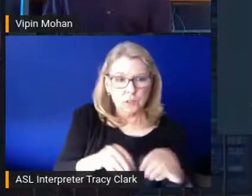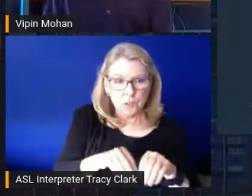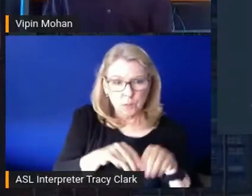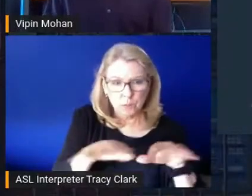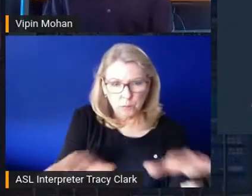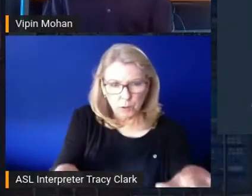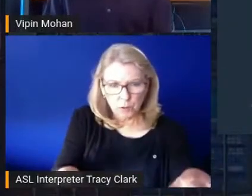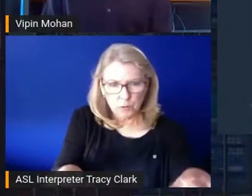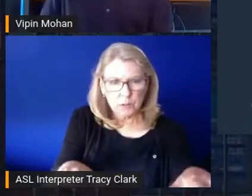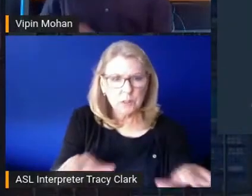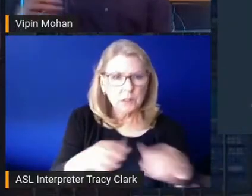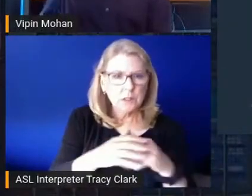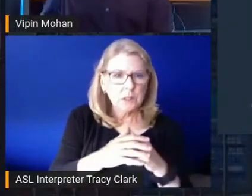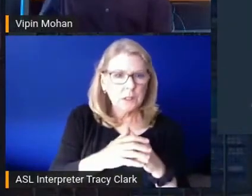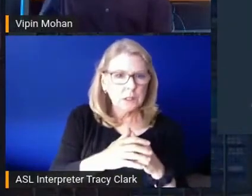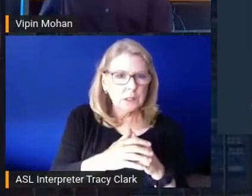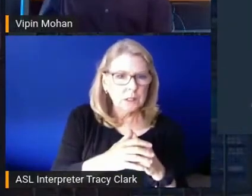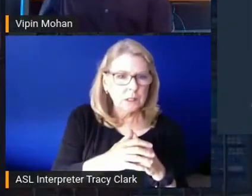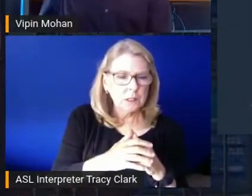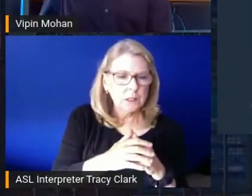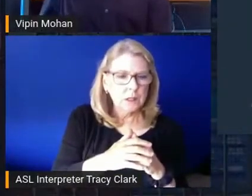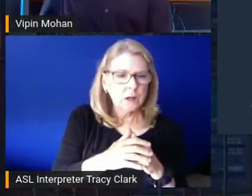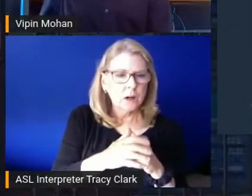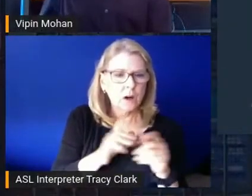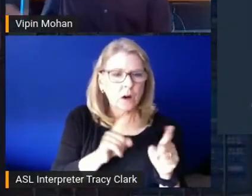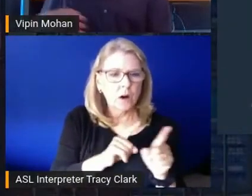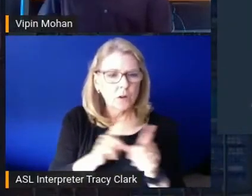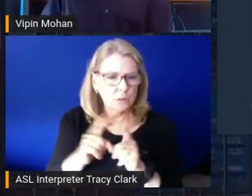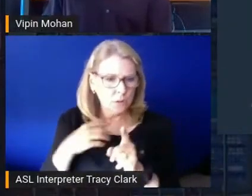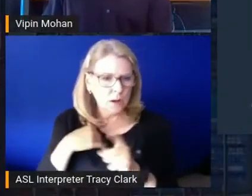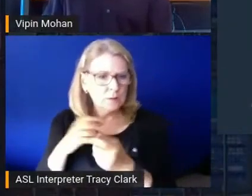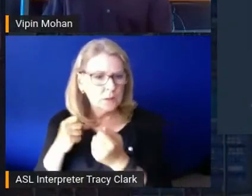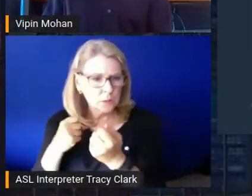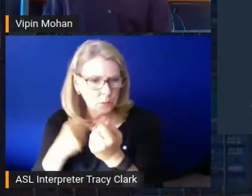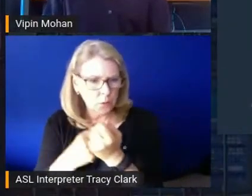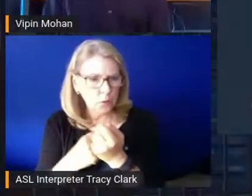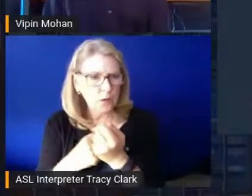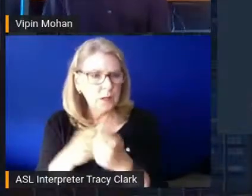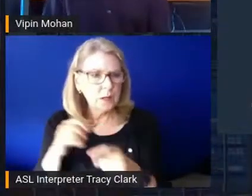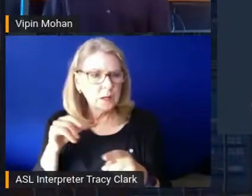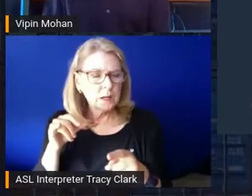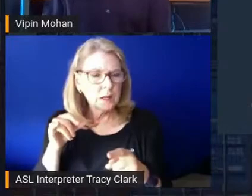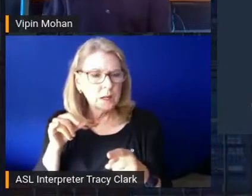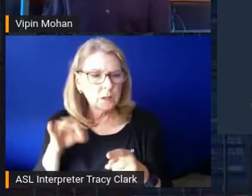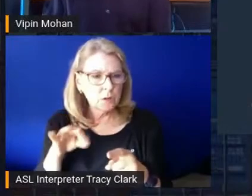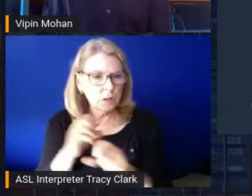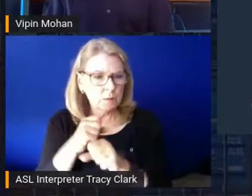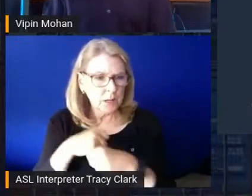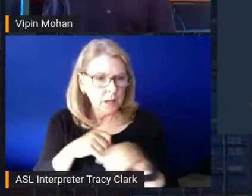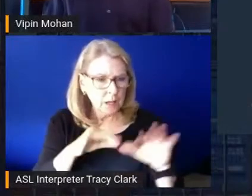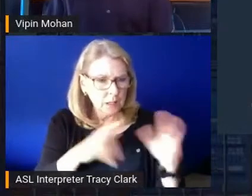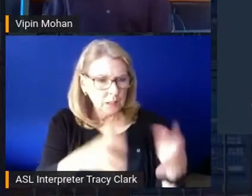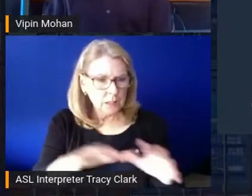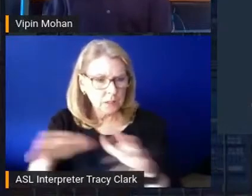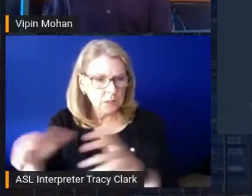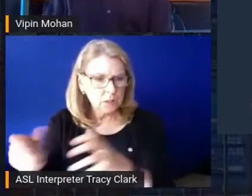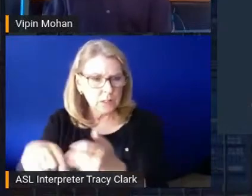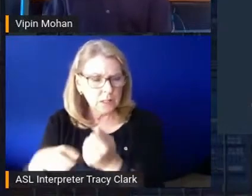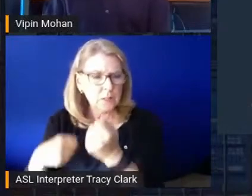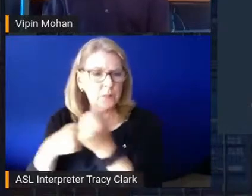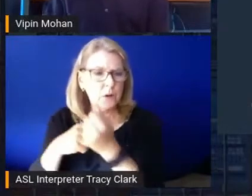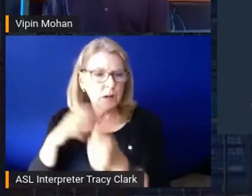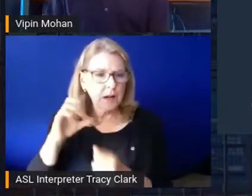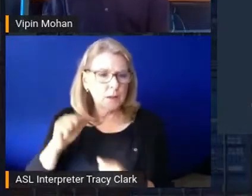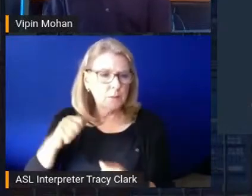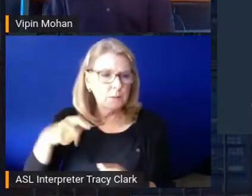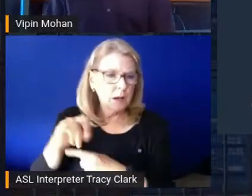platforms. There's also OIDC support. So with EKS Anywhere, you can create clusters that support API server OIDC